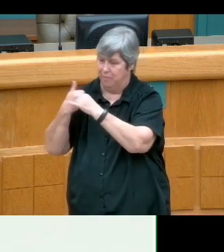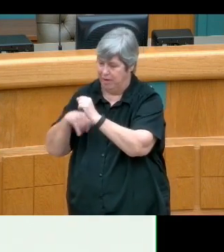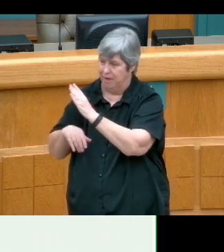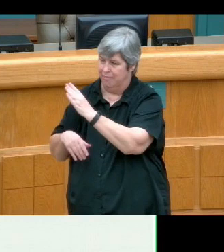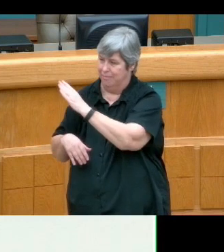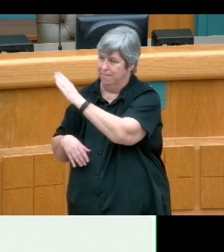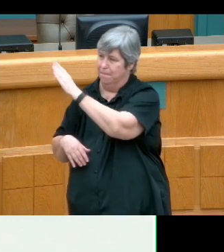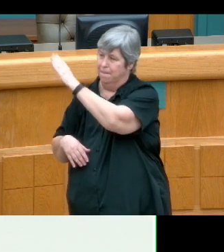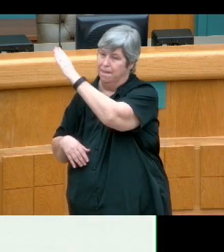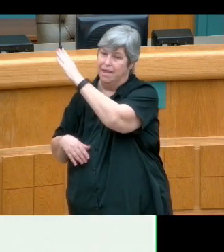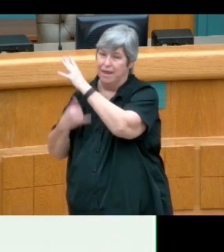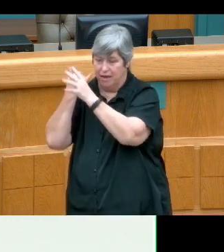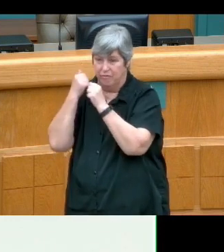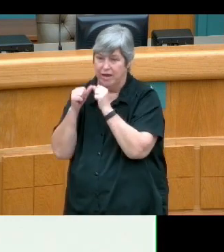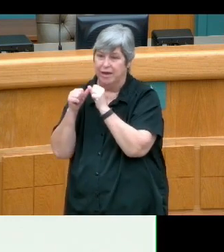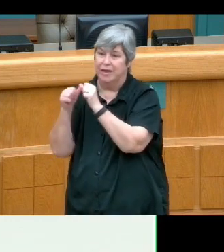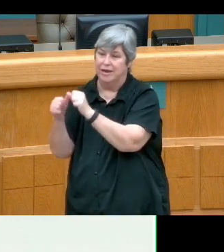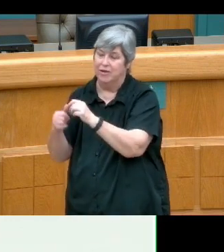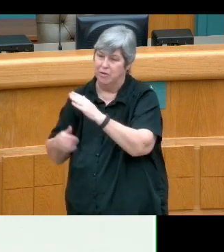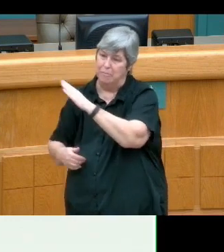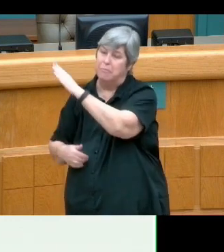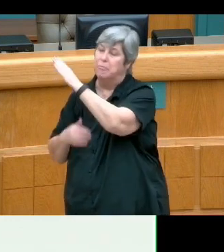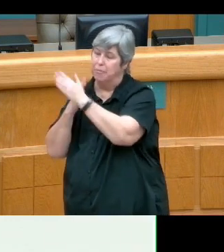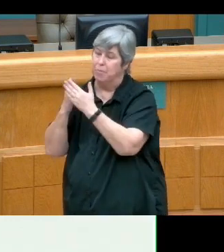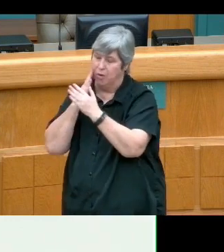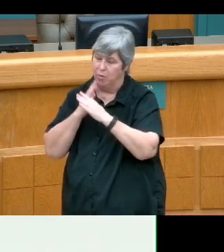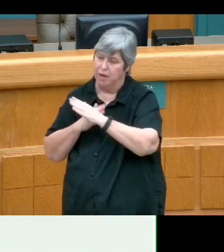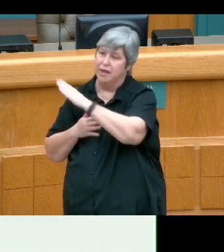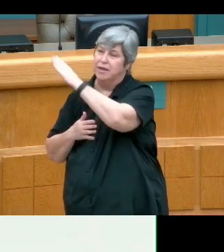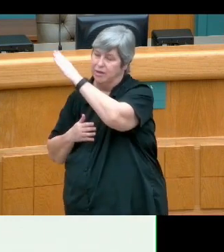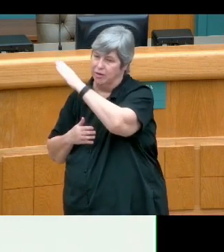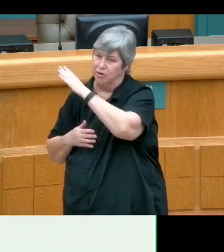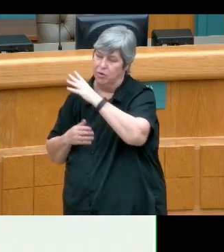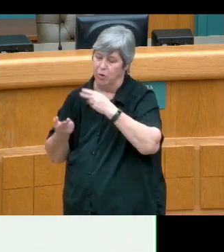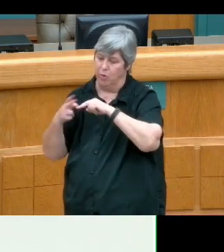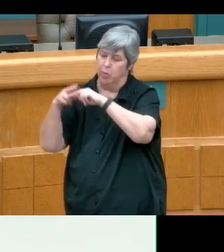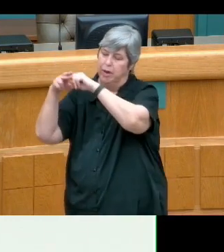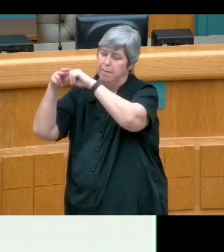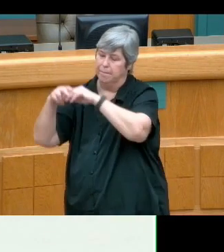going if we allowed the model to keep running past May 31st.